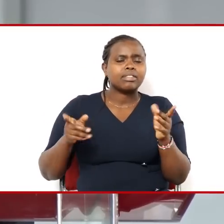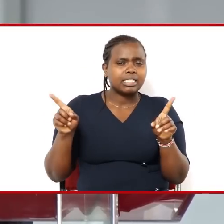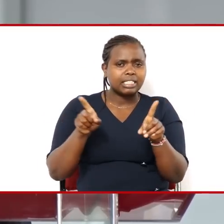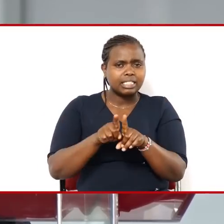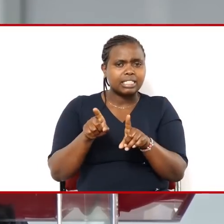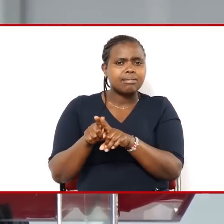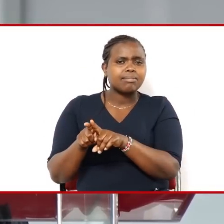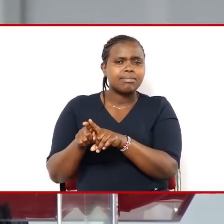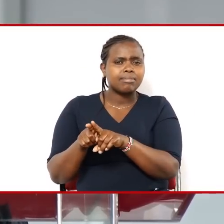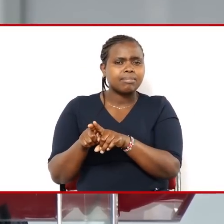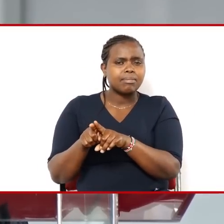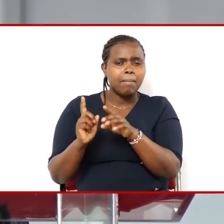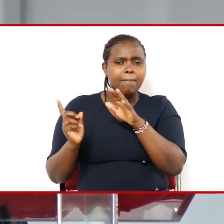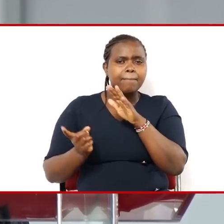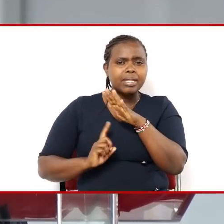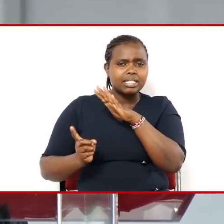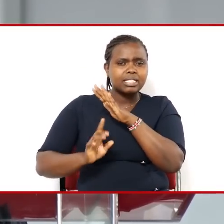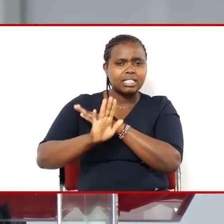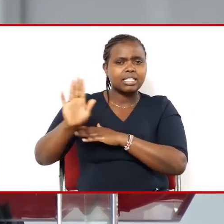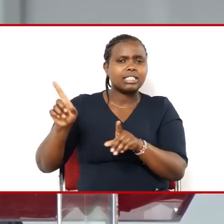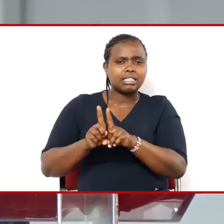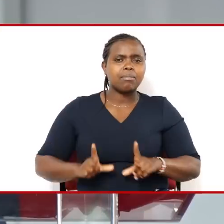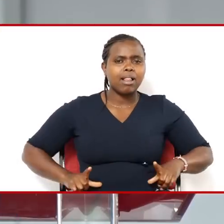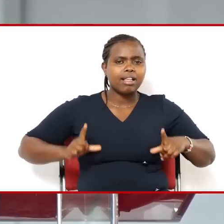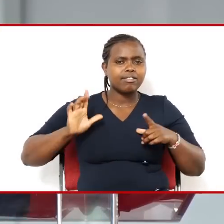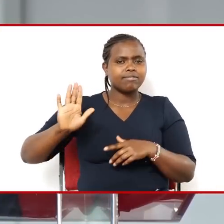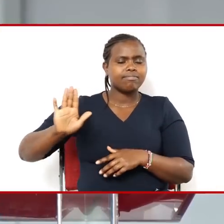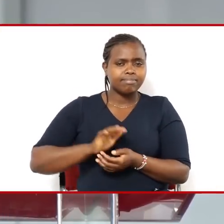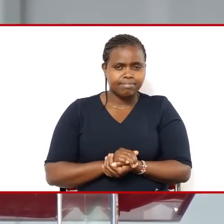this cost him his ministry and even his life.